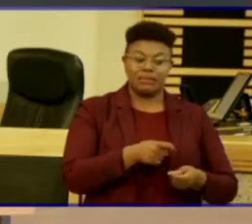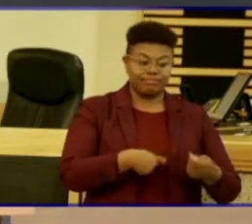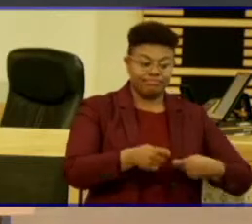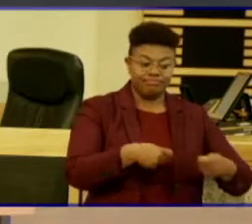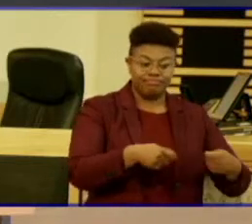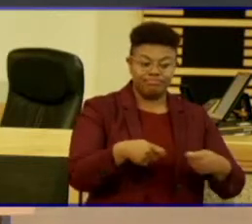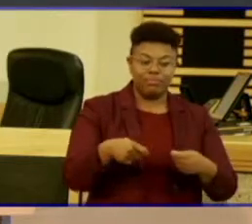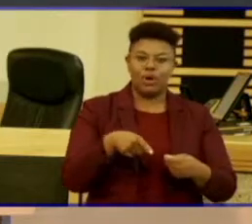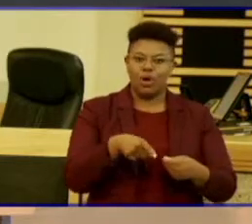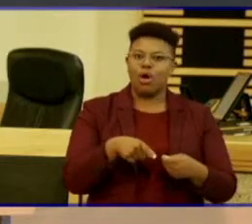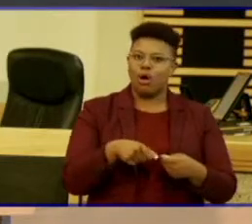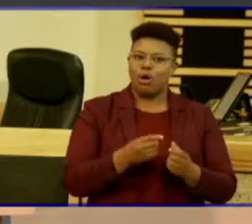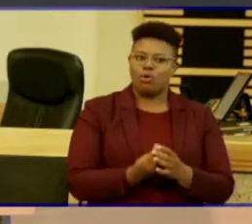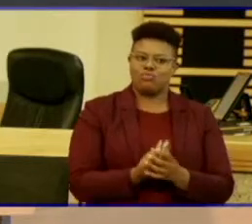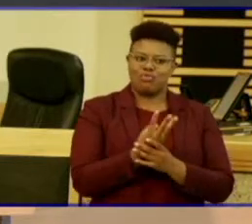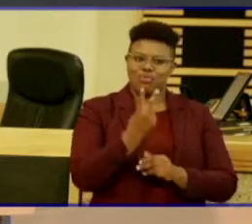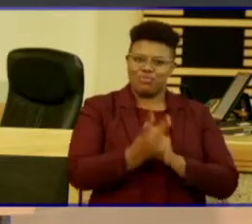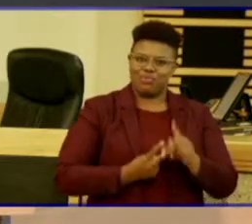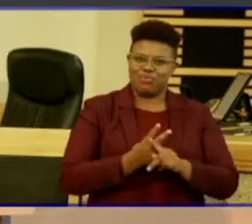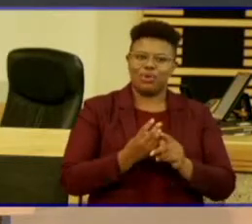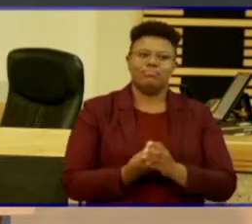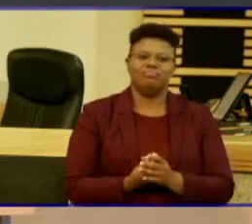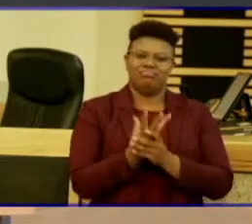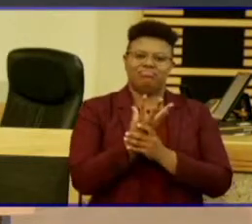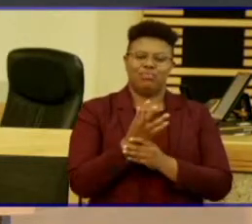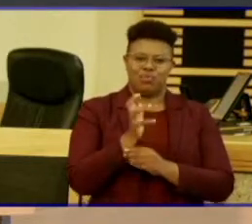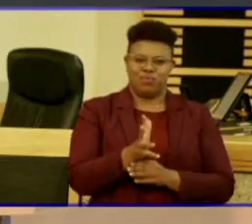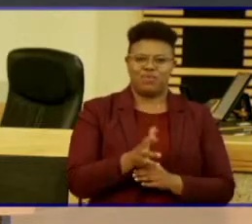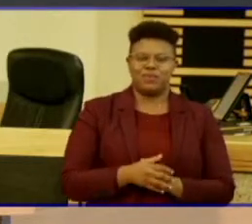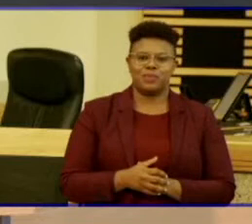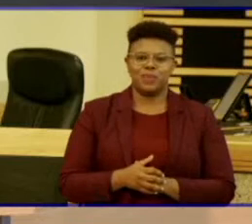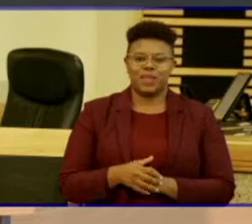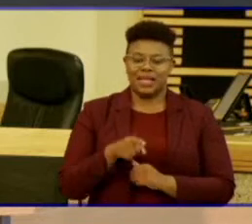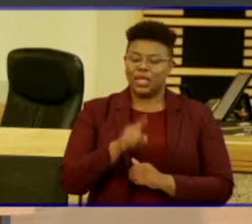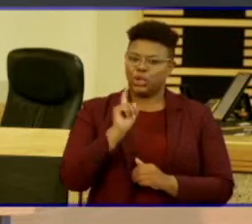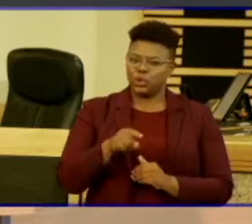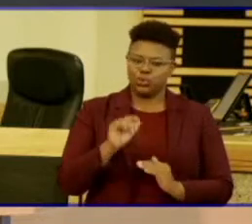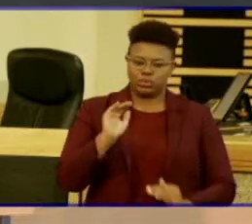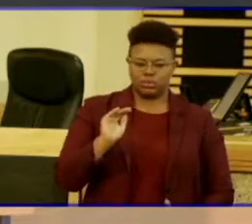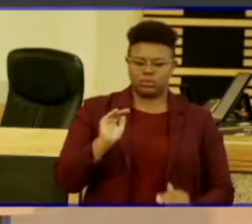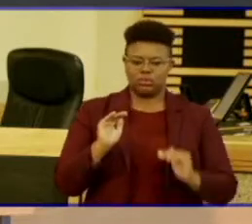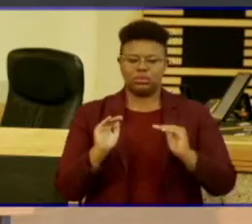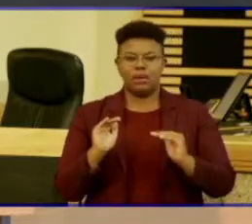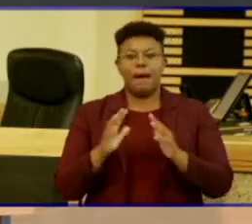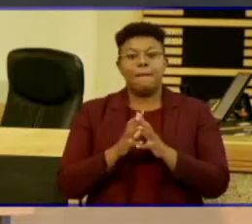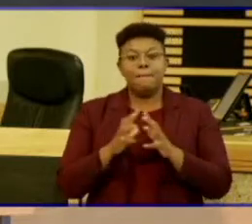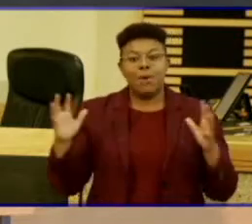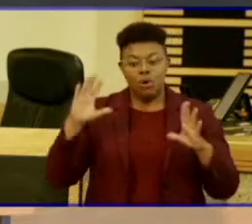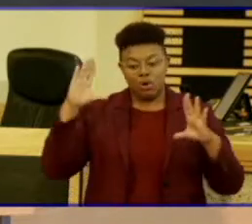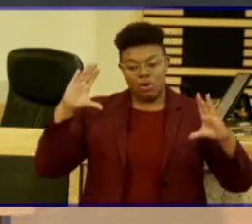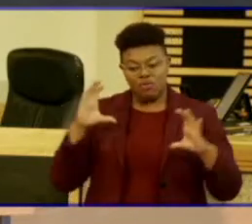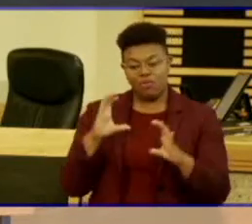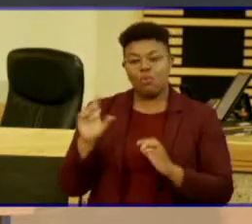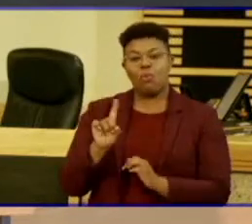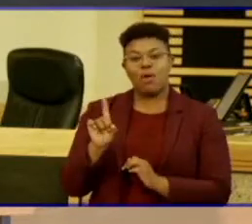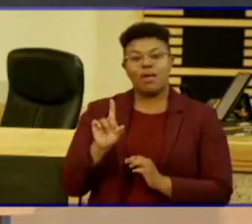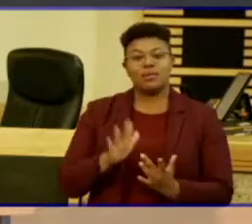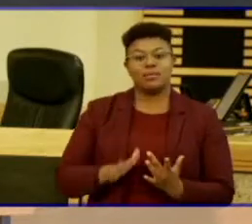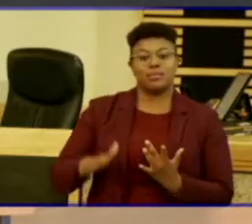pre-COVID-19 levels. An effective recovery should have an equitable geographic footprint,